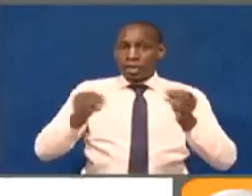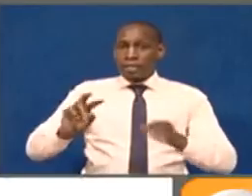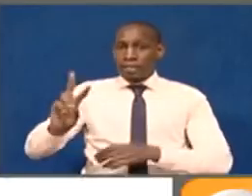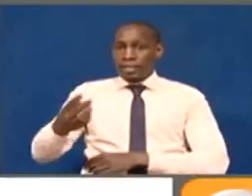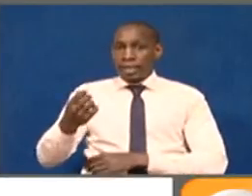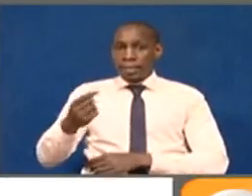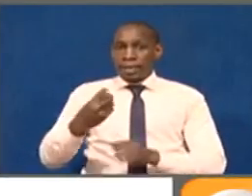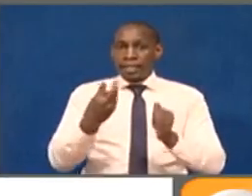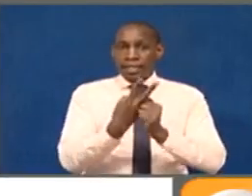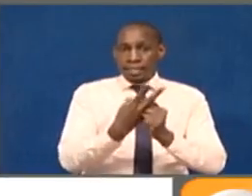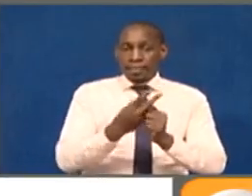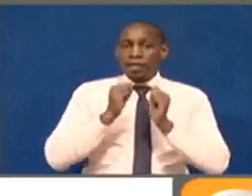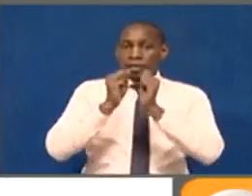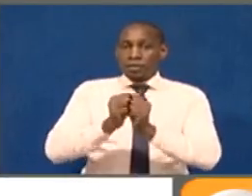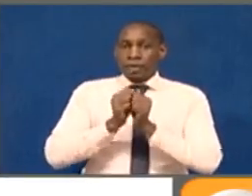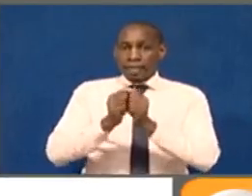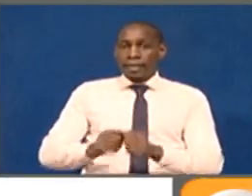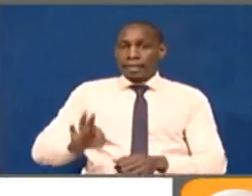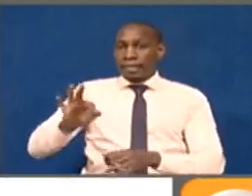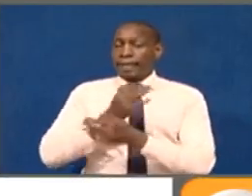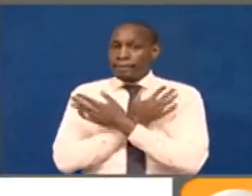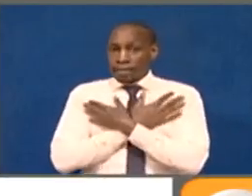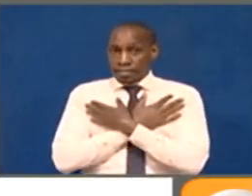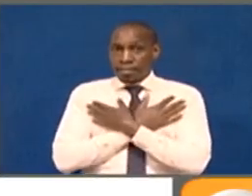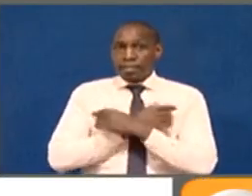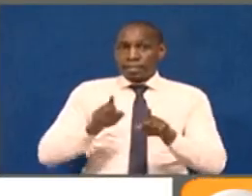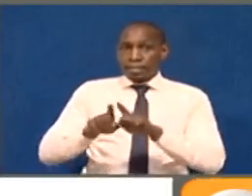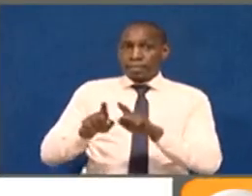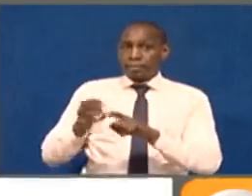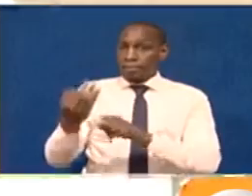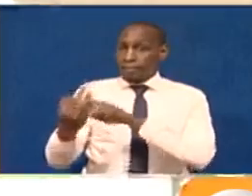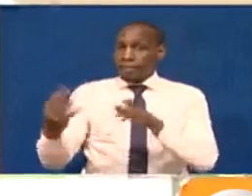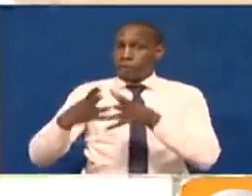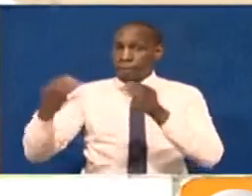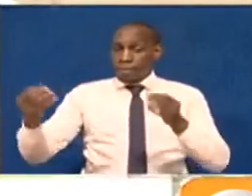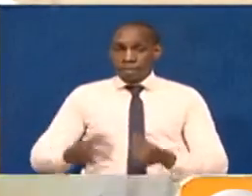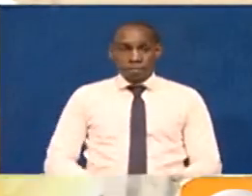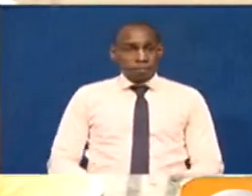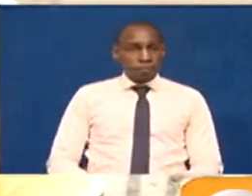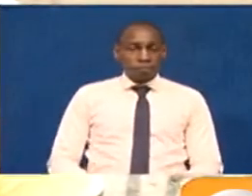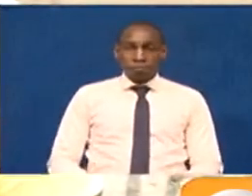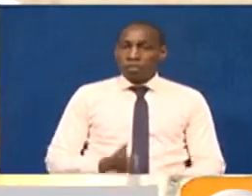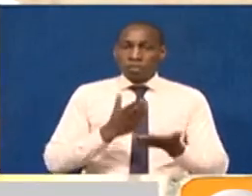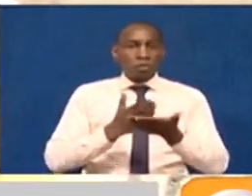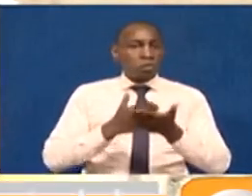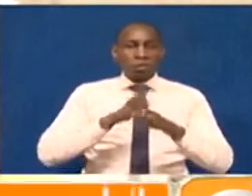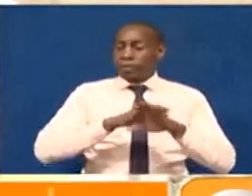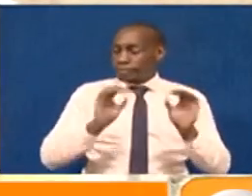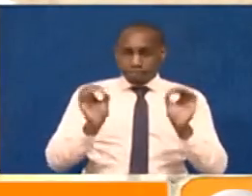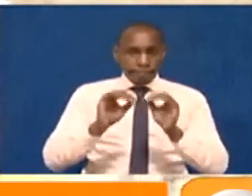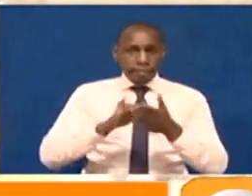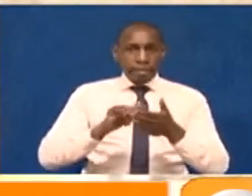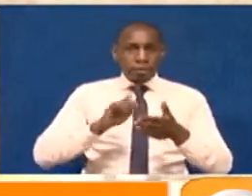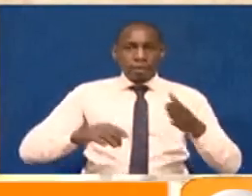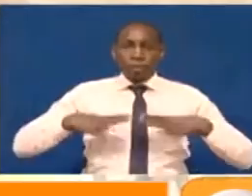2nd of December in the company of his three friends who have been missing. It is so unfortunate that